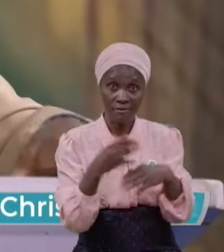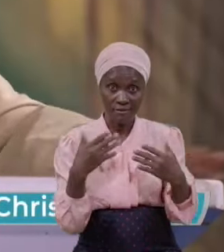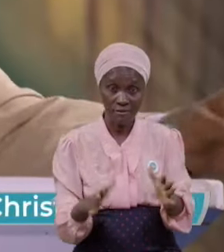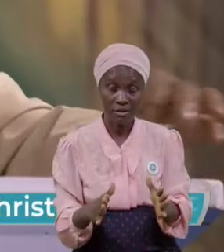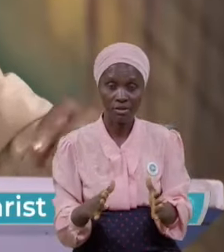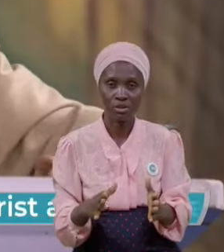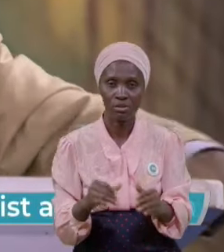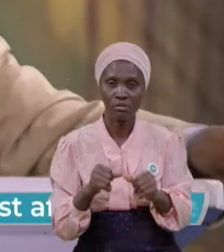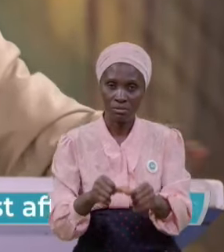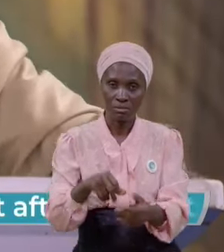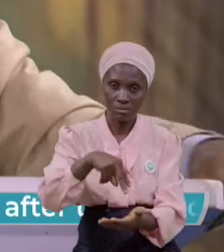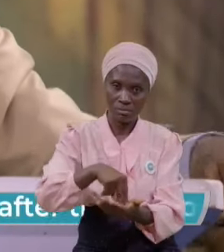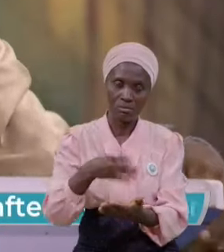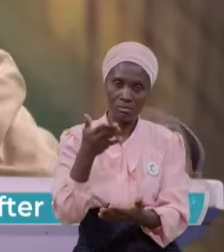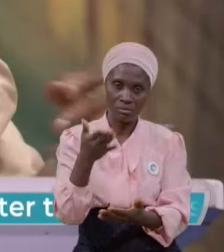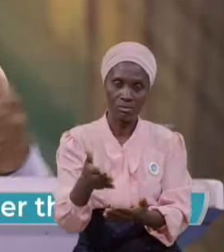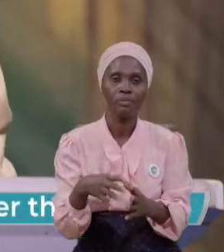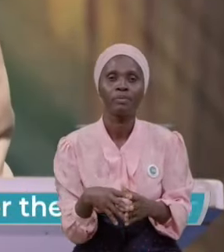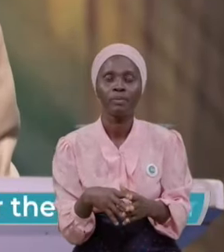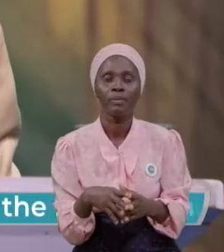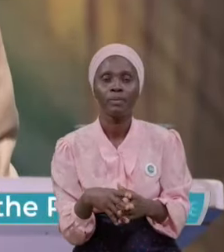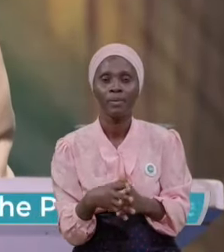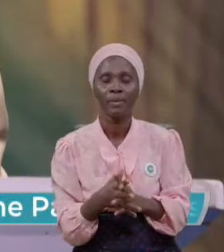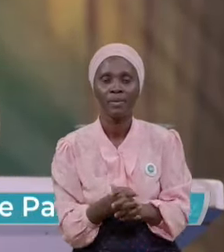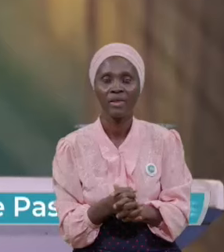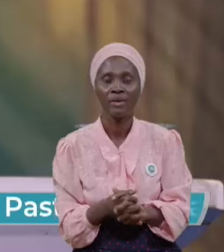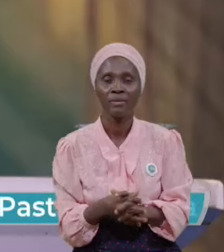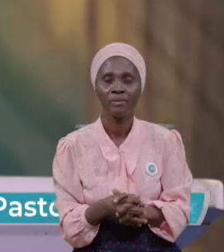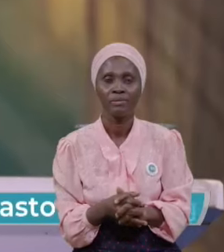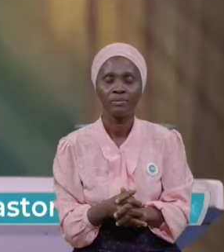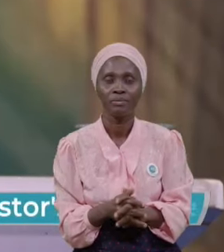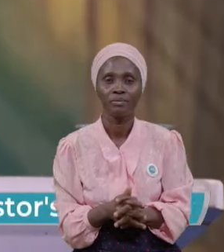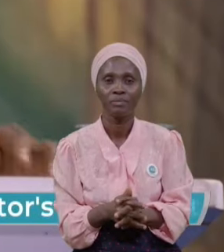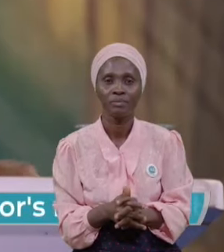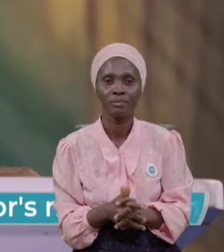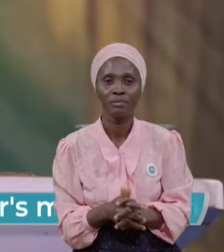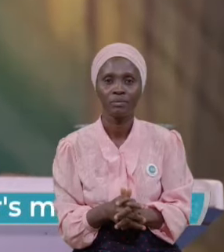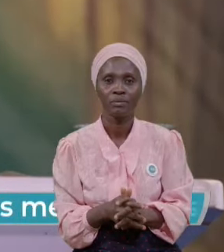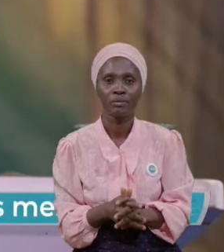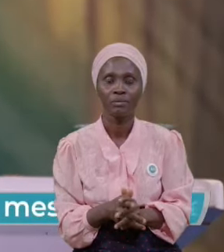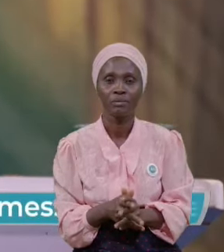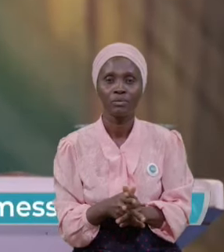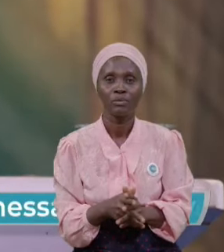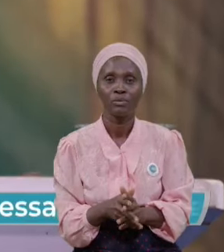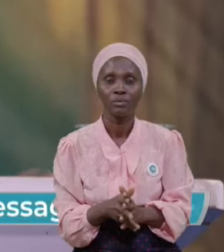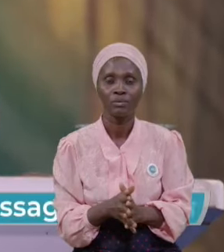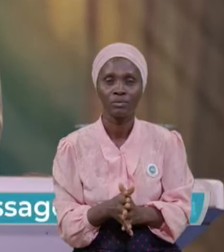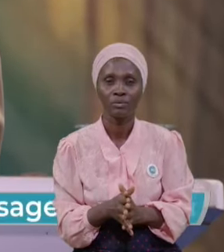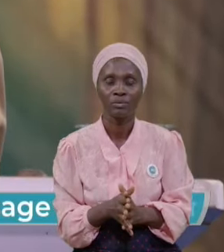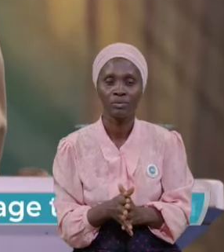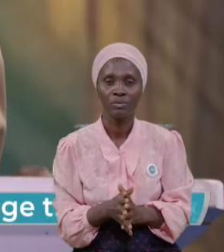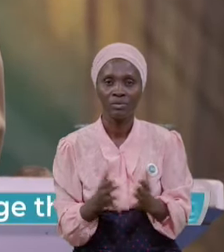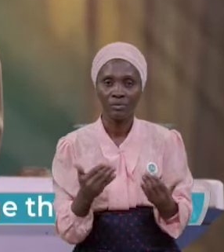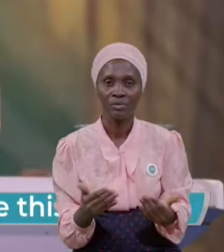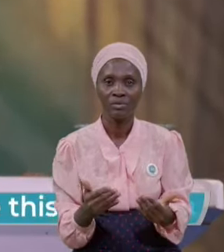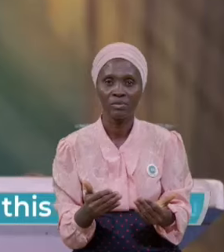them after the prayer of miracle. Check yourself. Please begin to